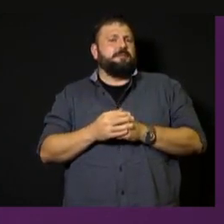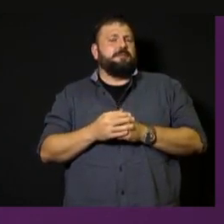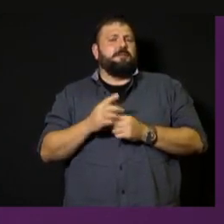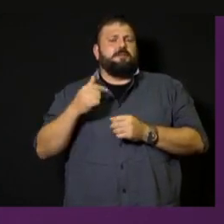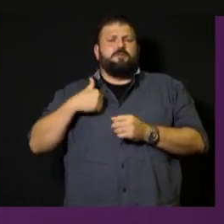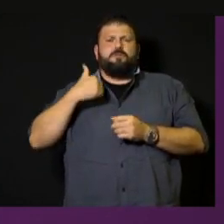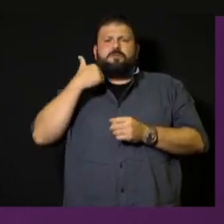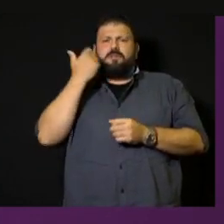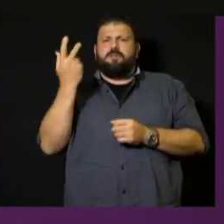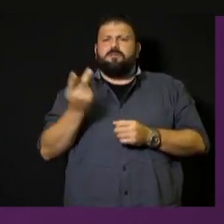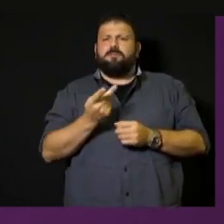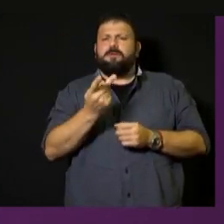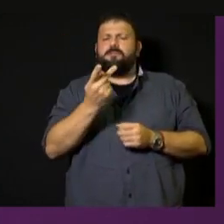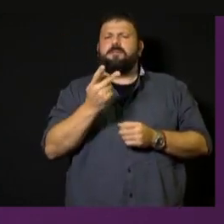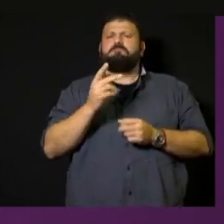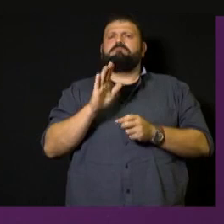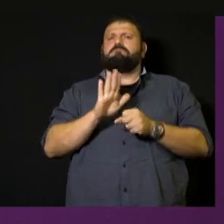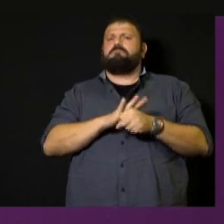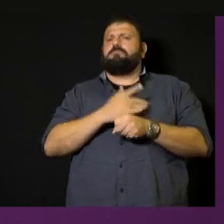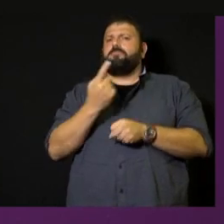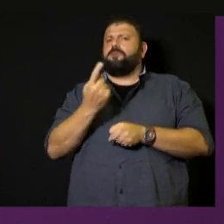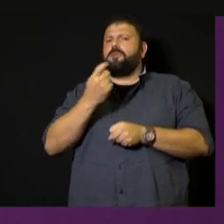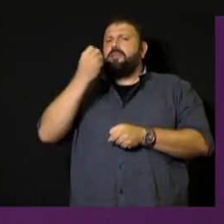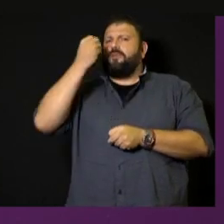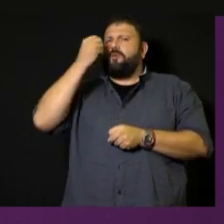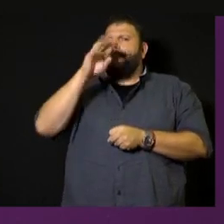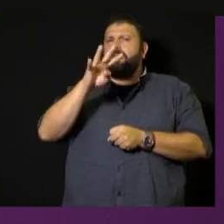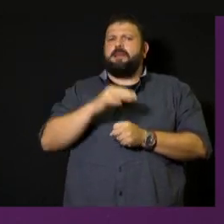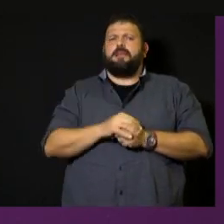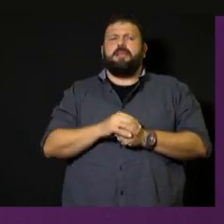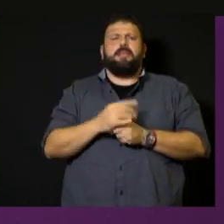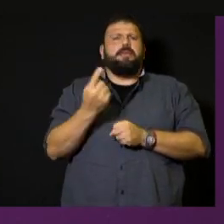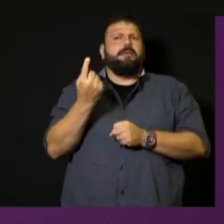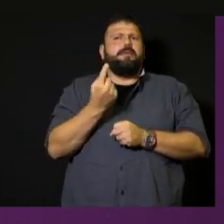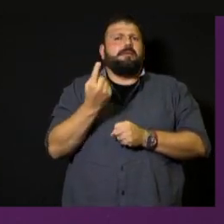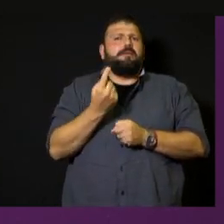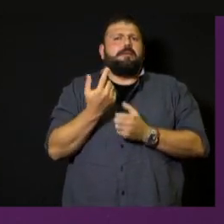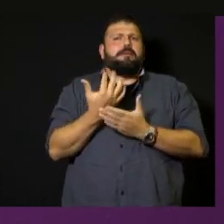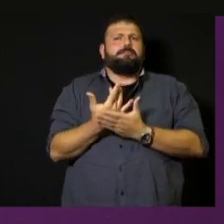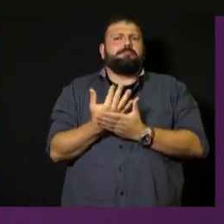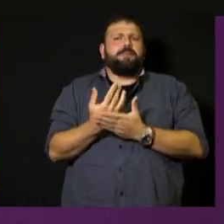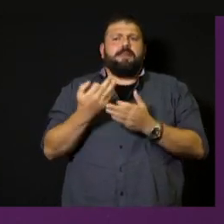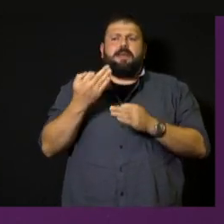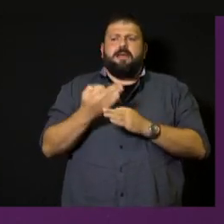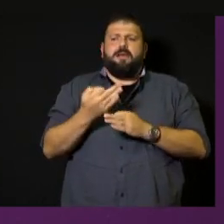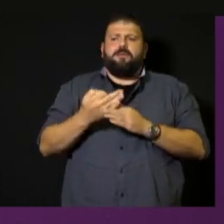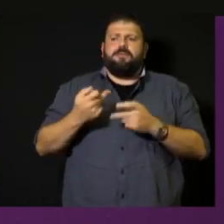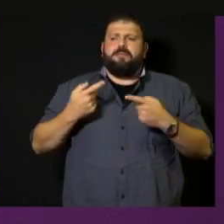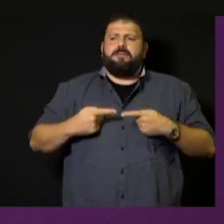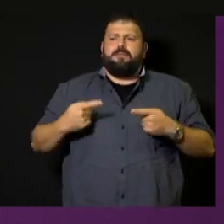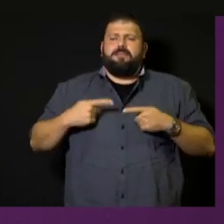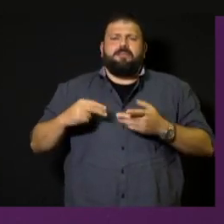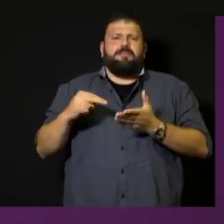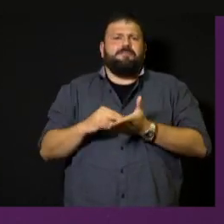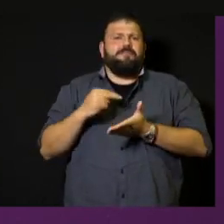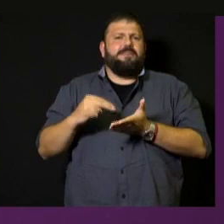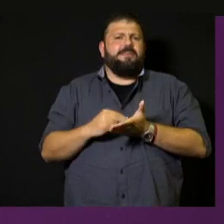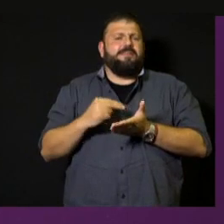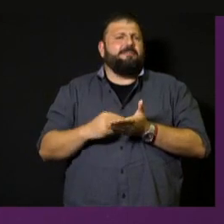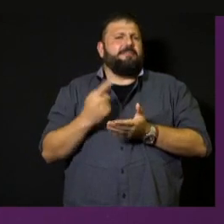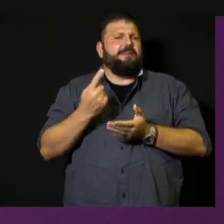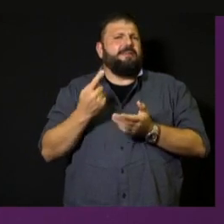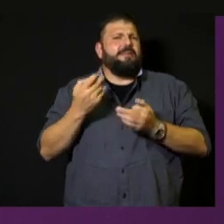ask you, why OmniLife and what is expecting to the people that is signing